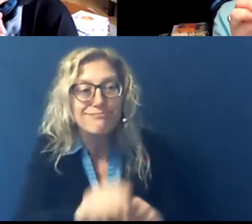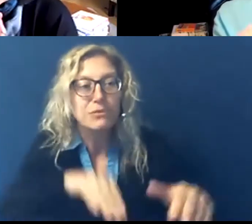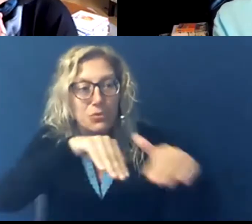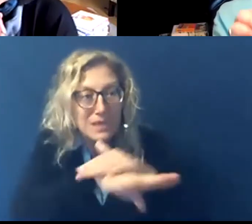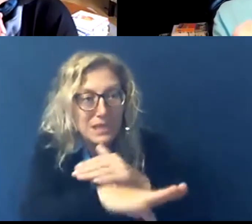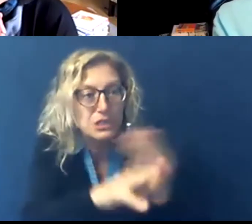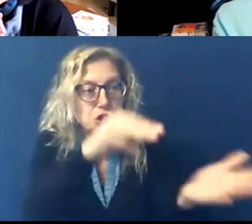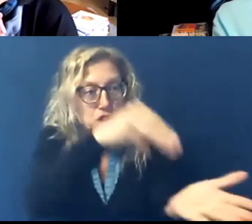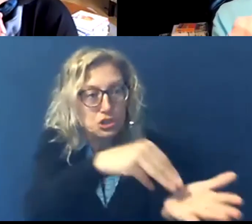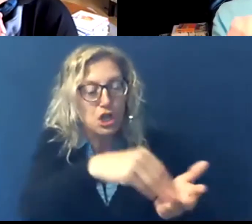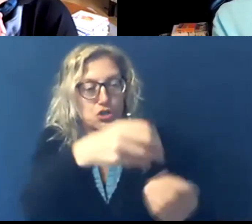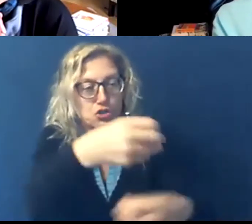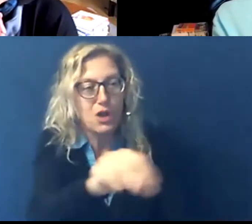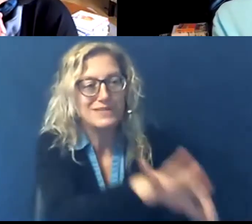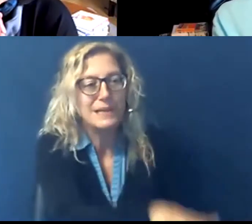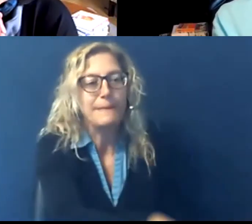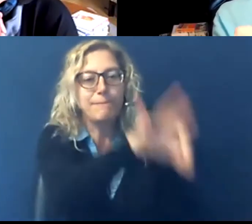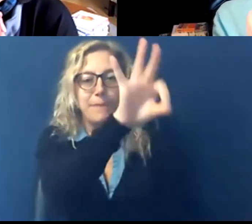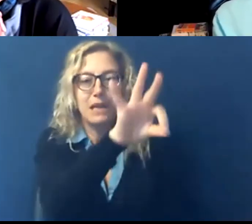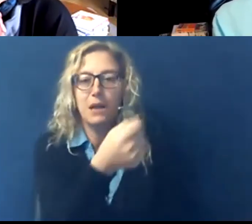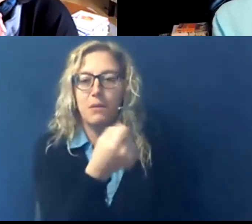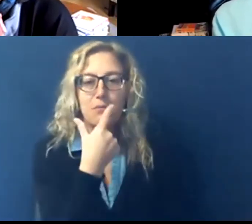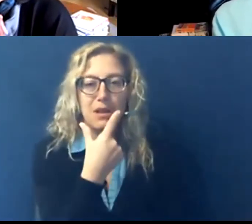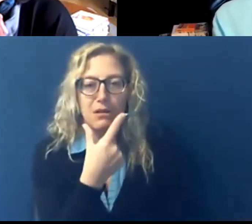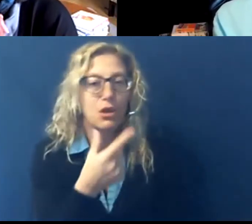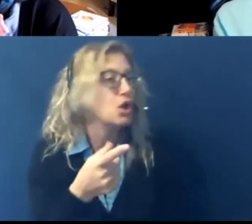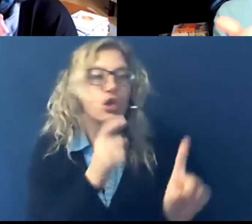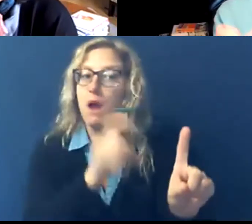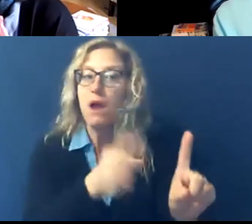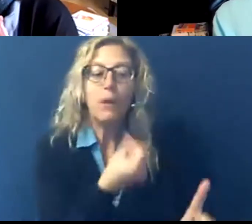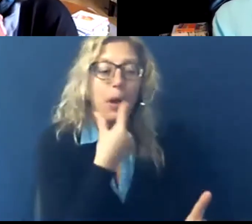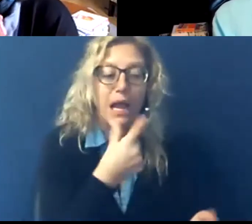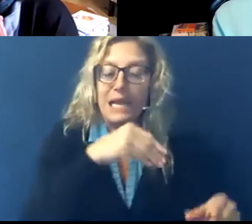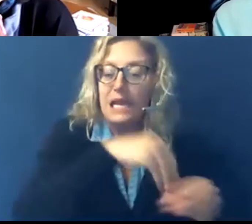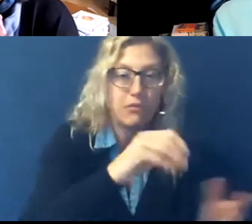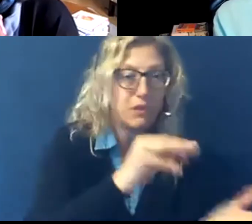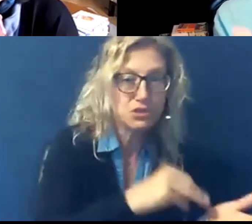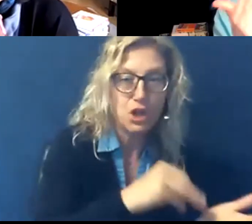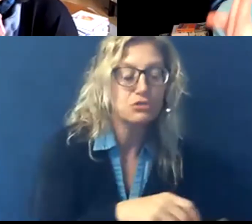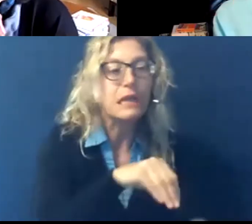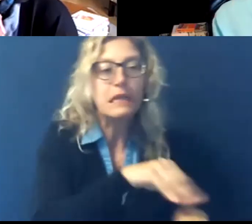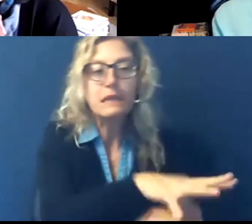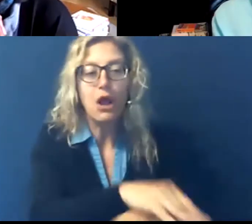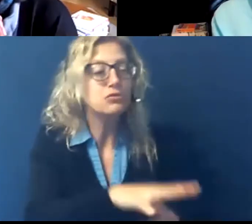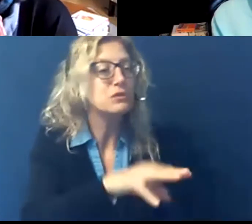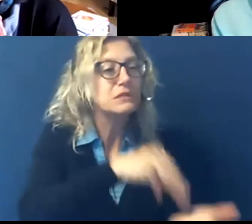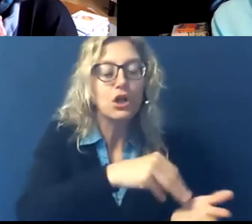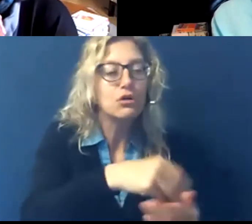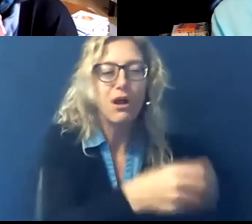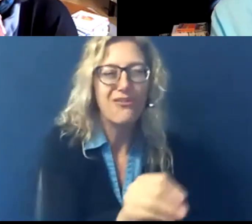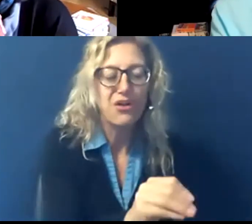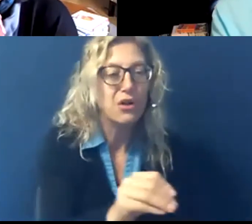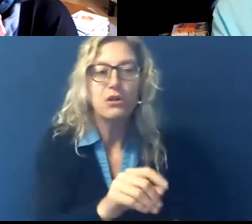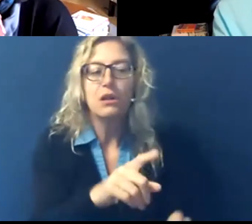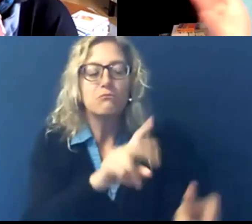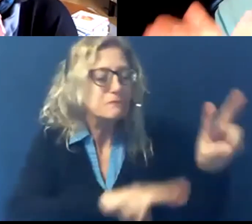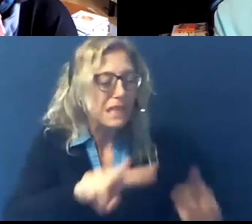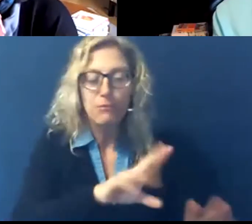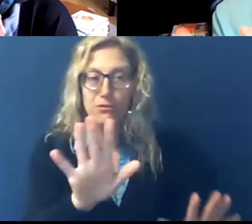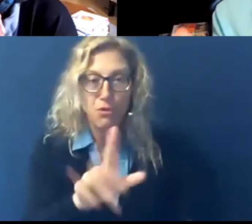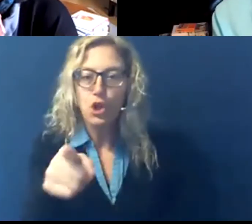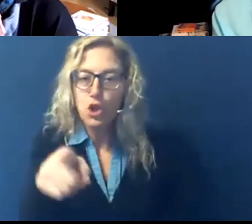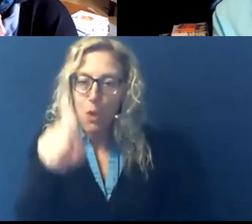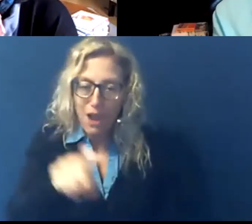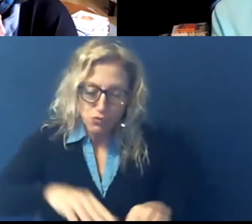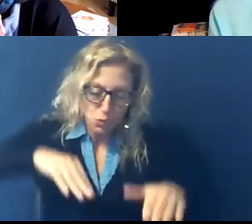office to pick up the pill. You don't have to take it in the doctor's office. You don't have to be counseled in the doctor's office. You don't have to have any kind of examination. You just have to